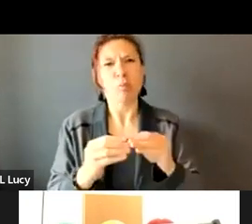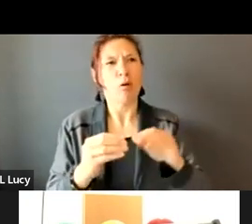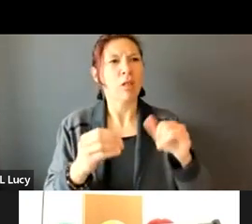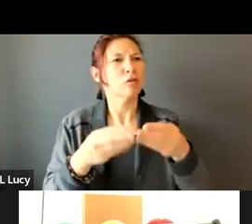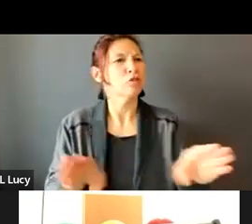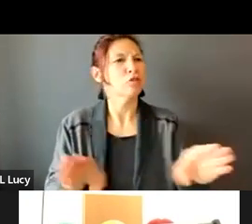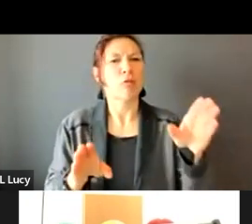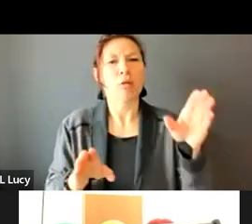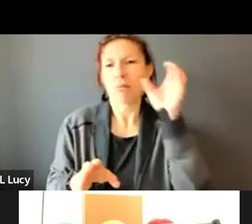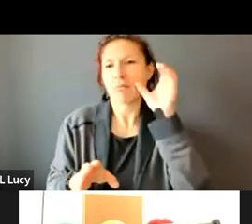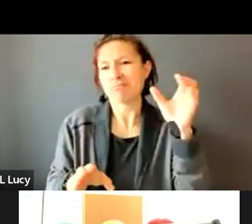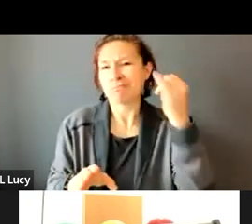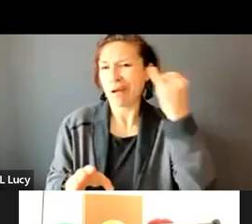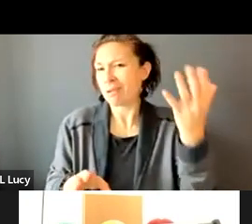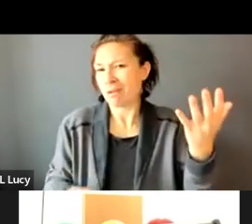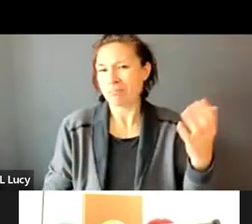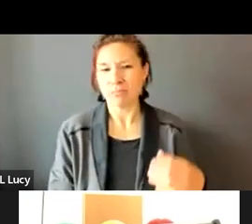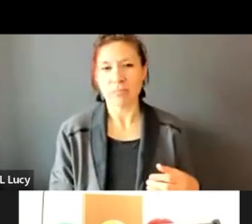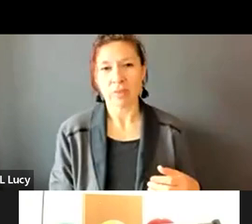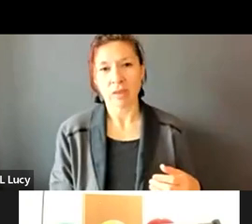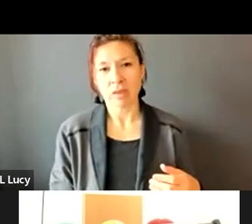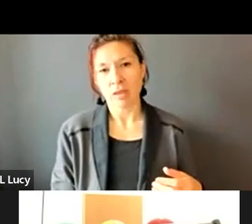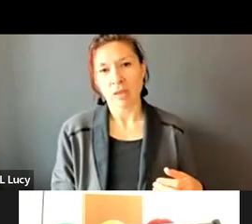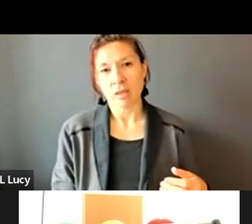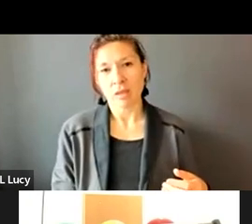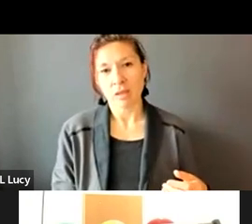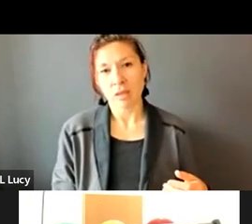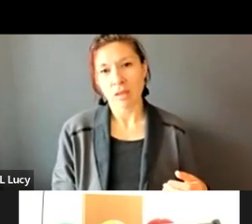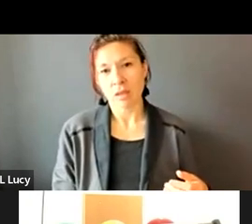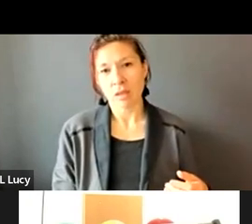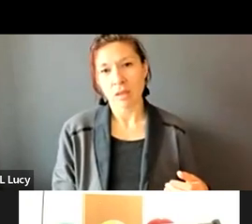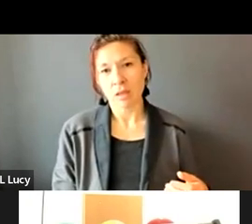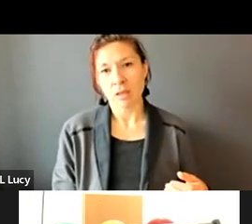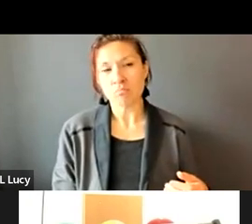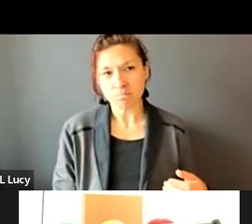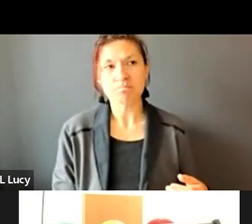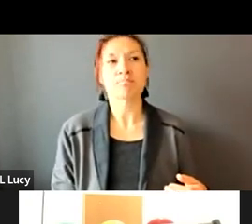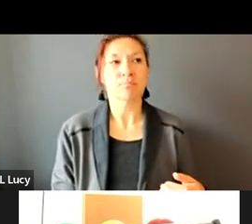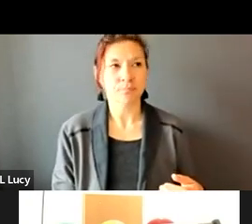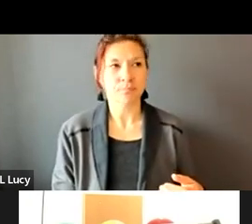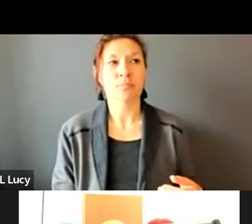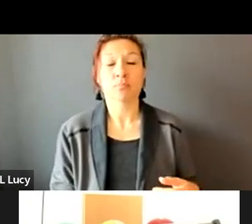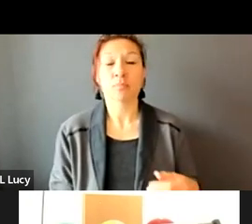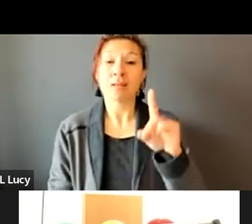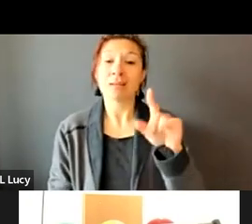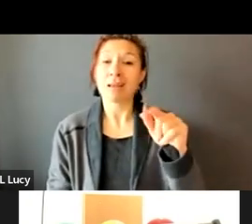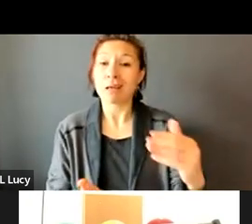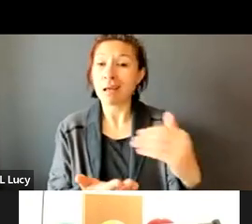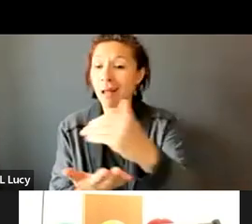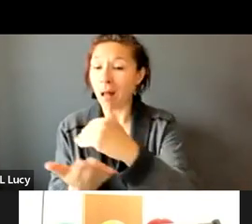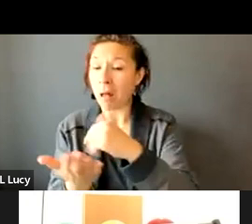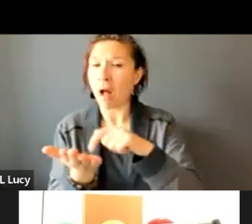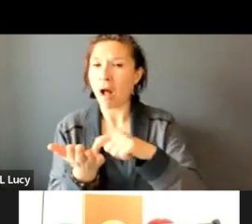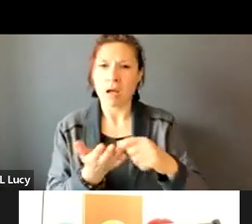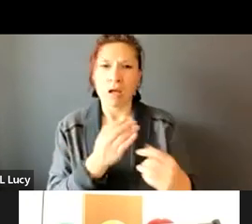the behaviors are and then to be able to use that data in student support in our health curriculum uh to sort of guide